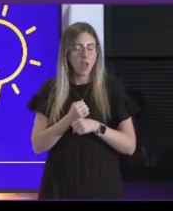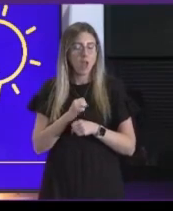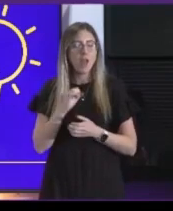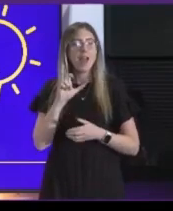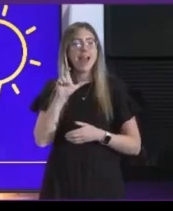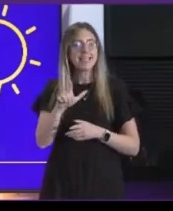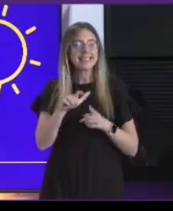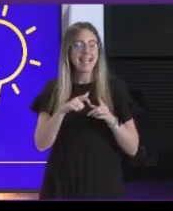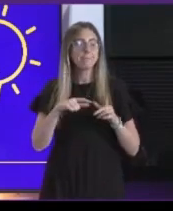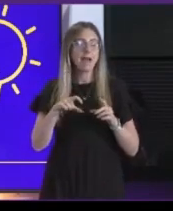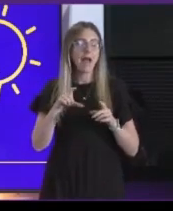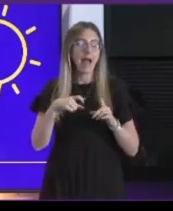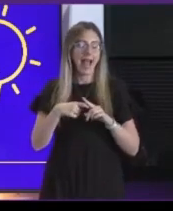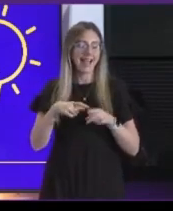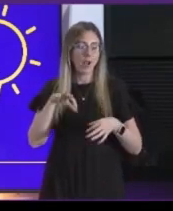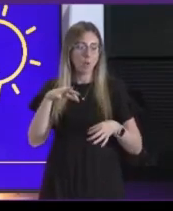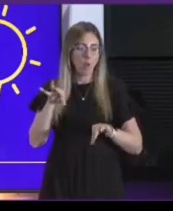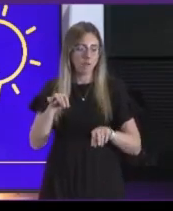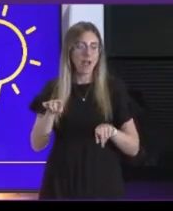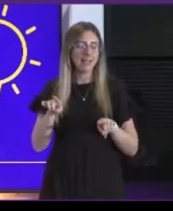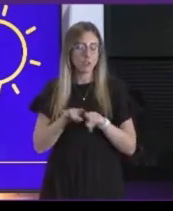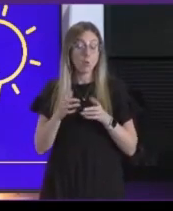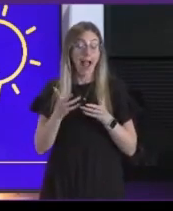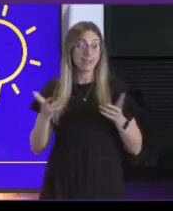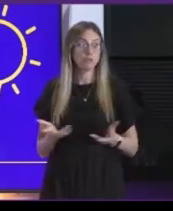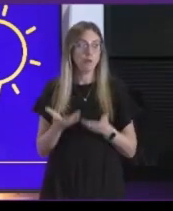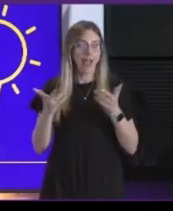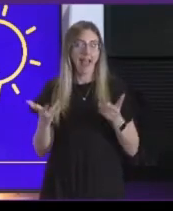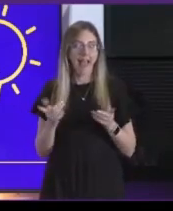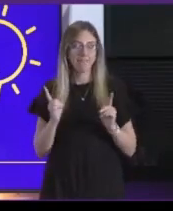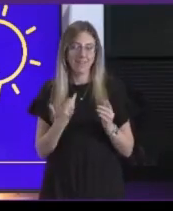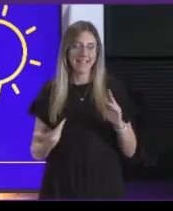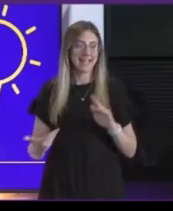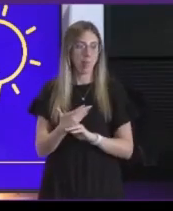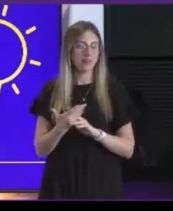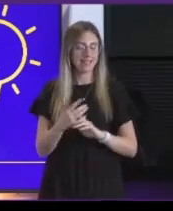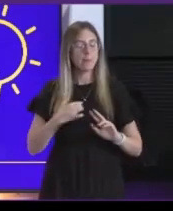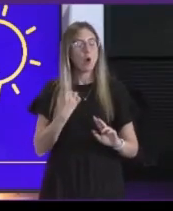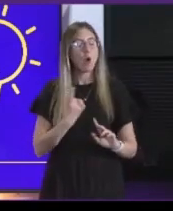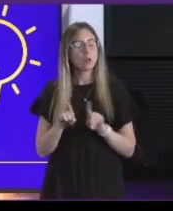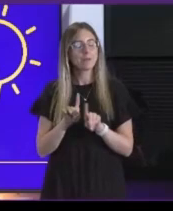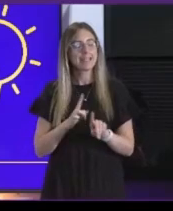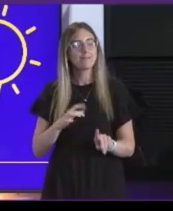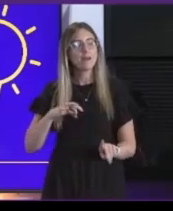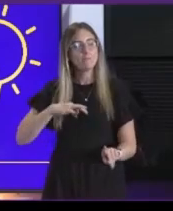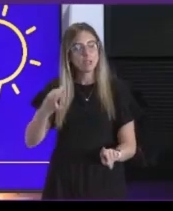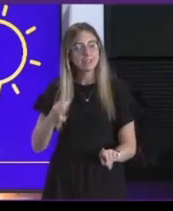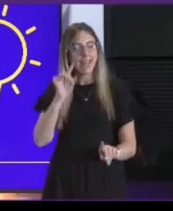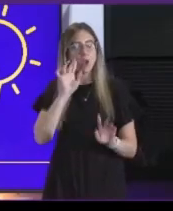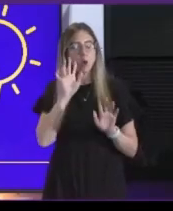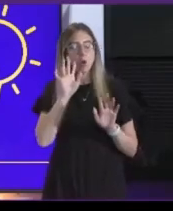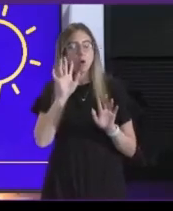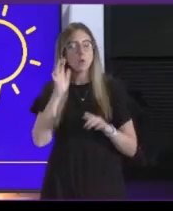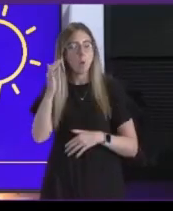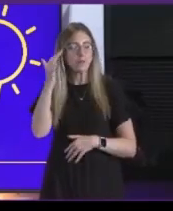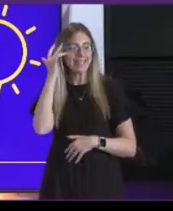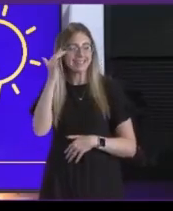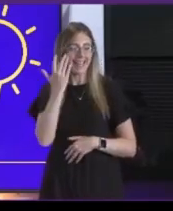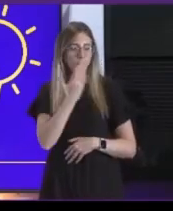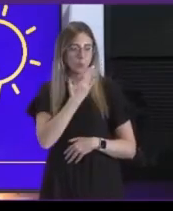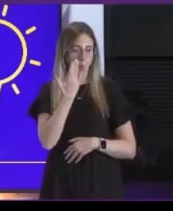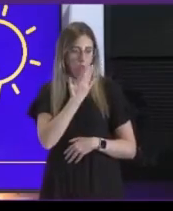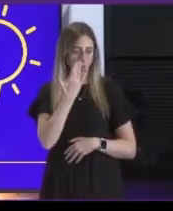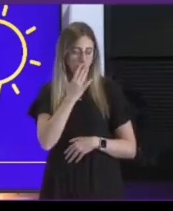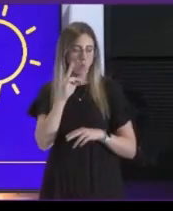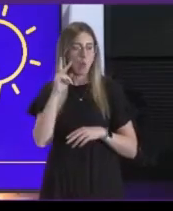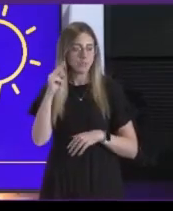in my business, I'm driving accessibility. But I volunteer in an autistic school, and I'm trying